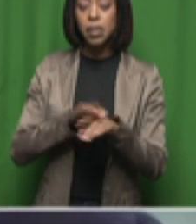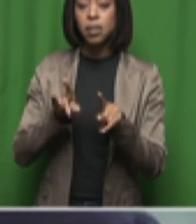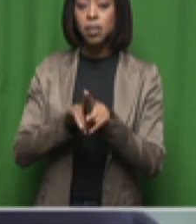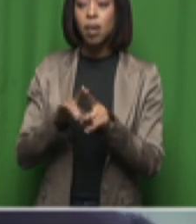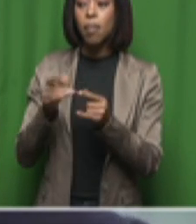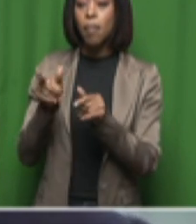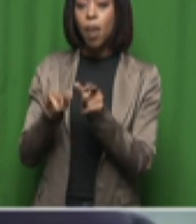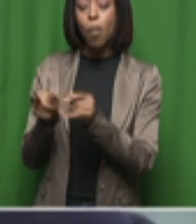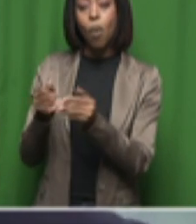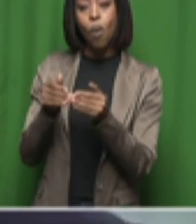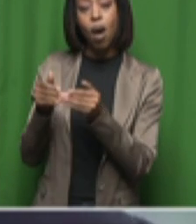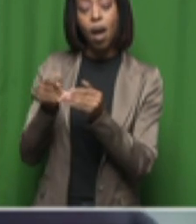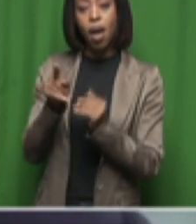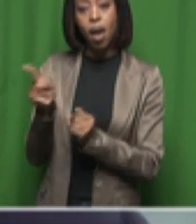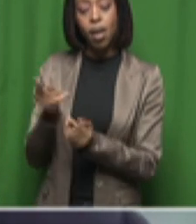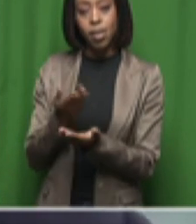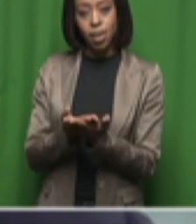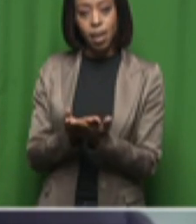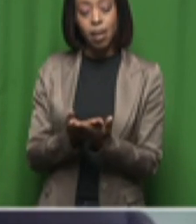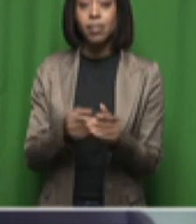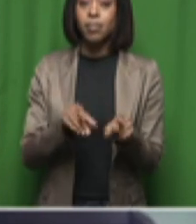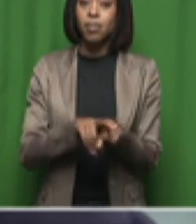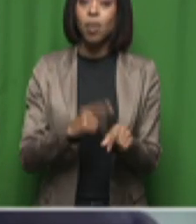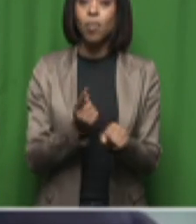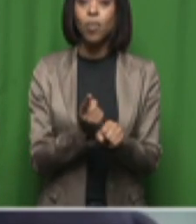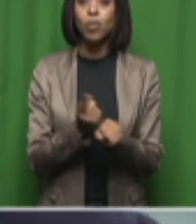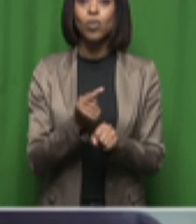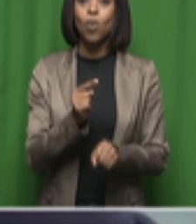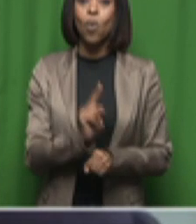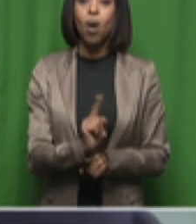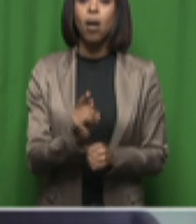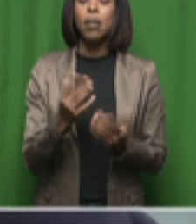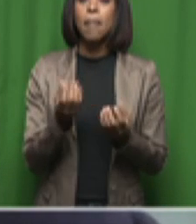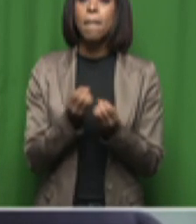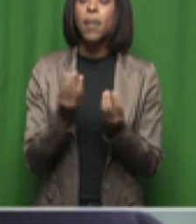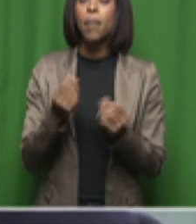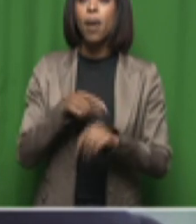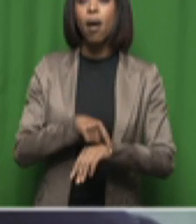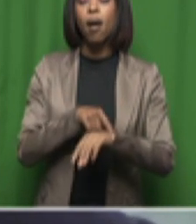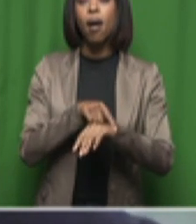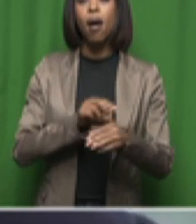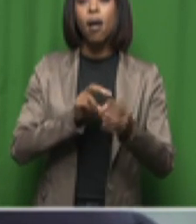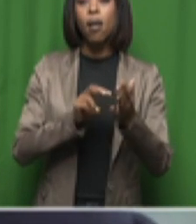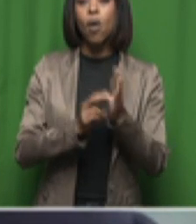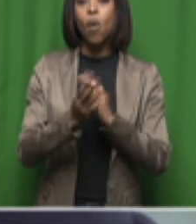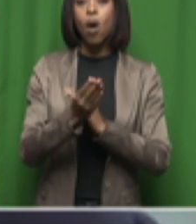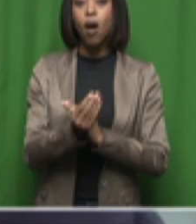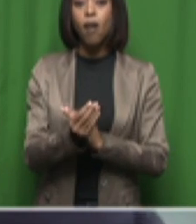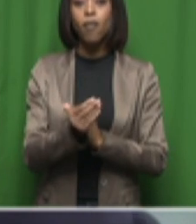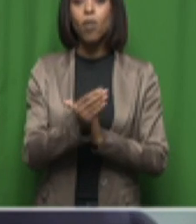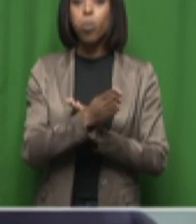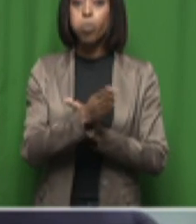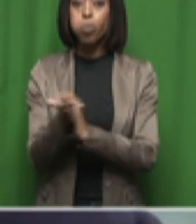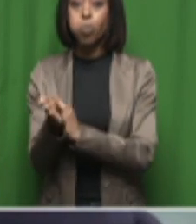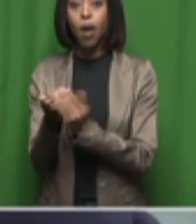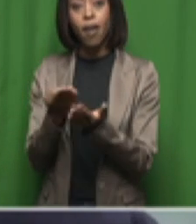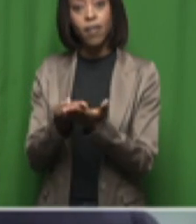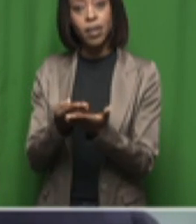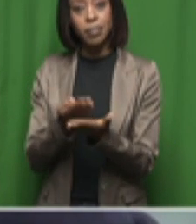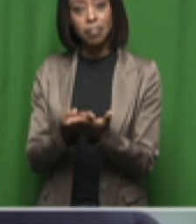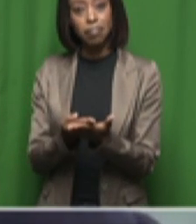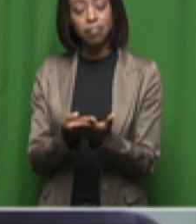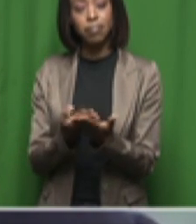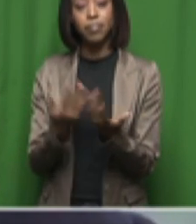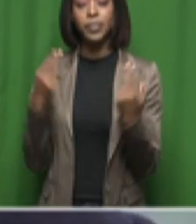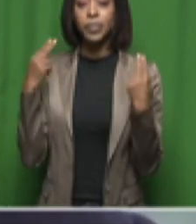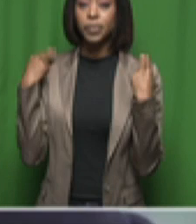caregivers as well, where we find that a lot of the medical needs that we tend to find in the market,